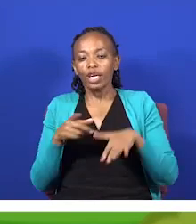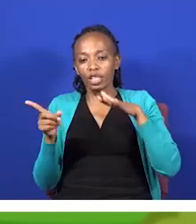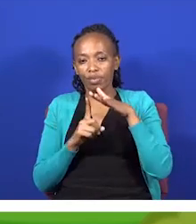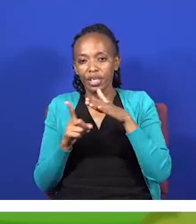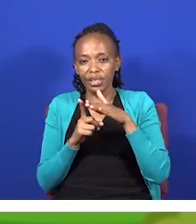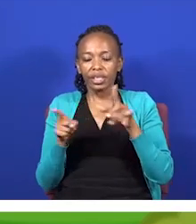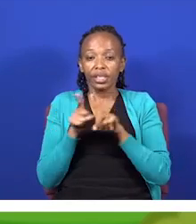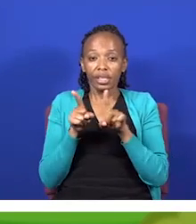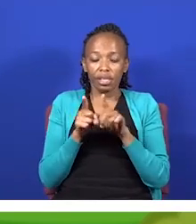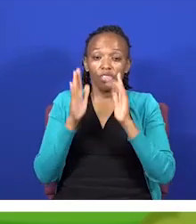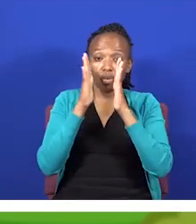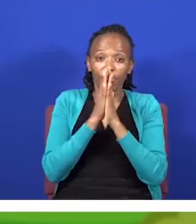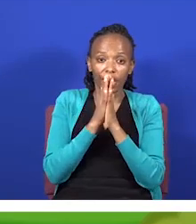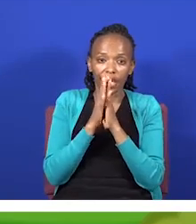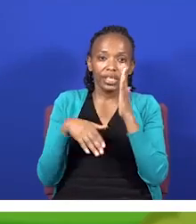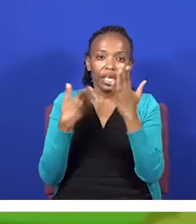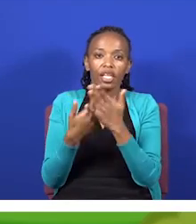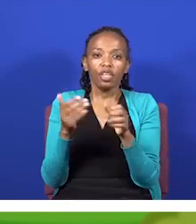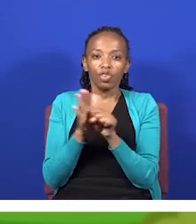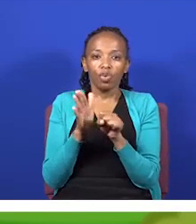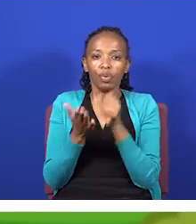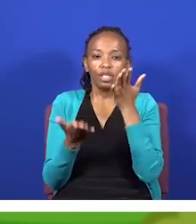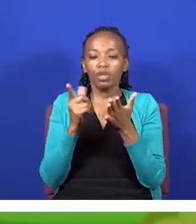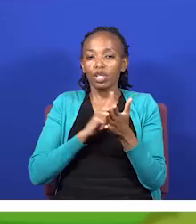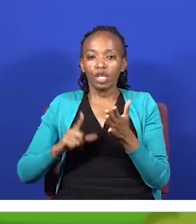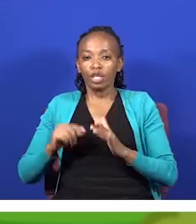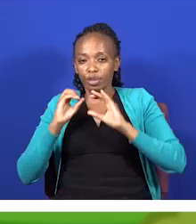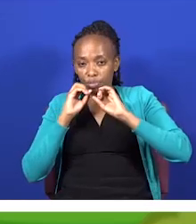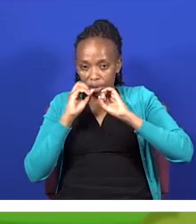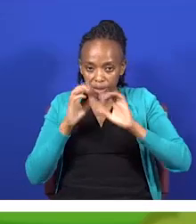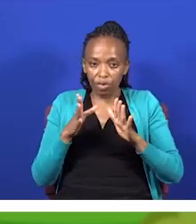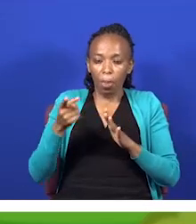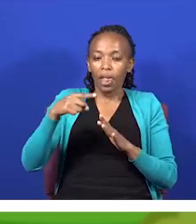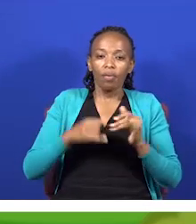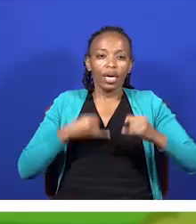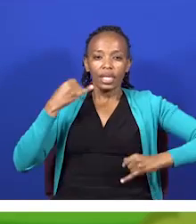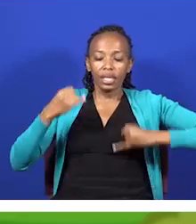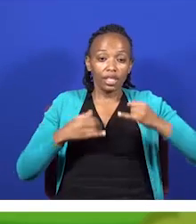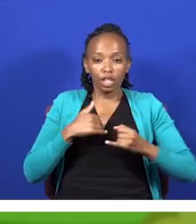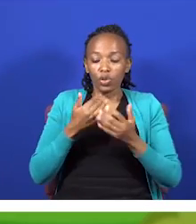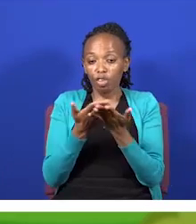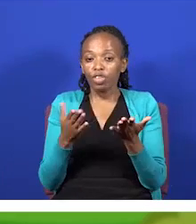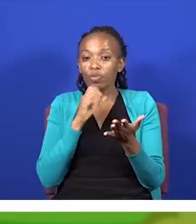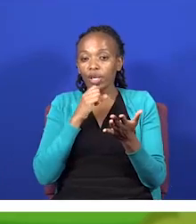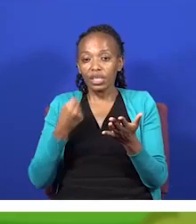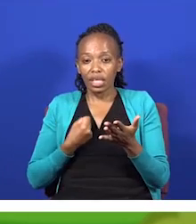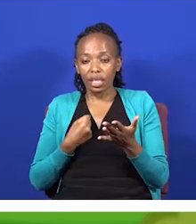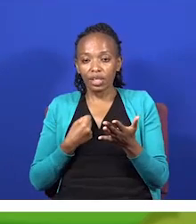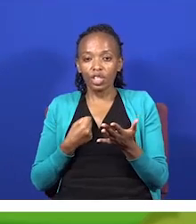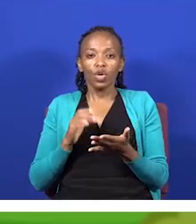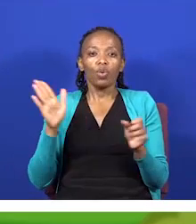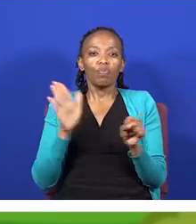and even for prayers. Thank you so much. May the Lord bless you. We are delighted to have you, boys and girls. You are